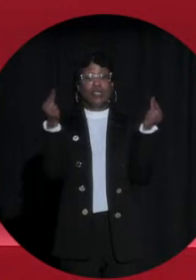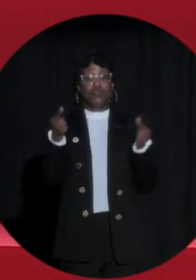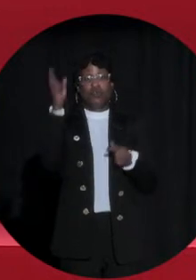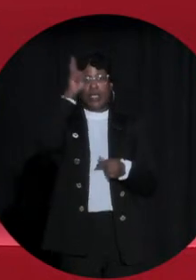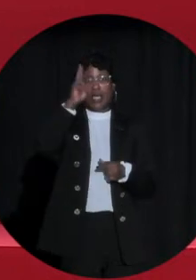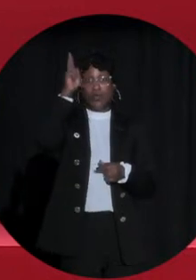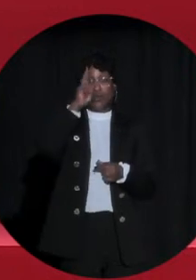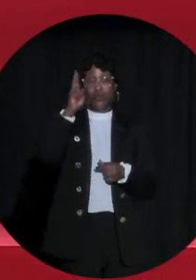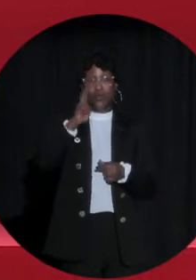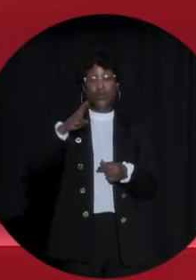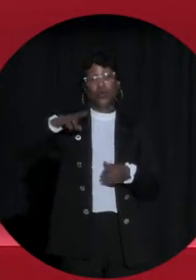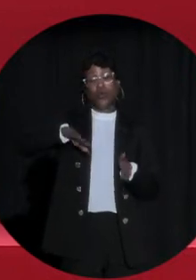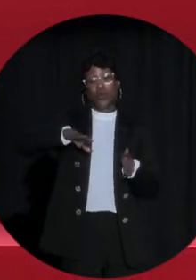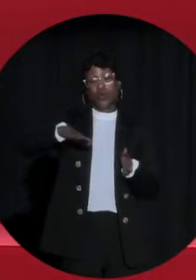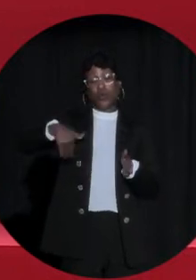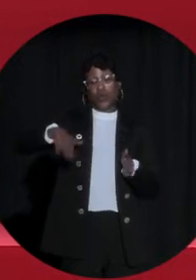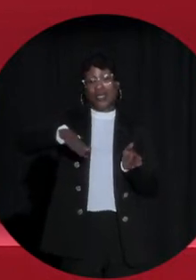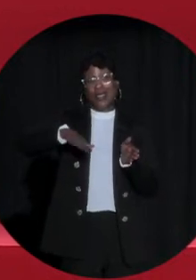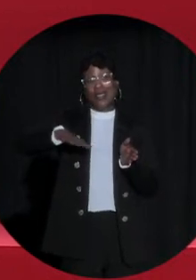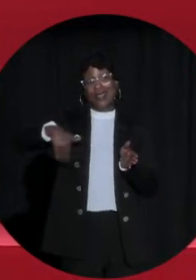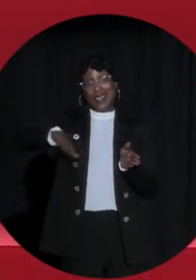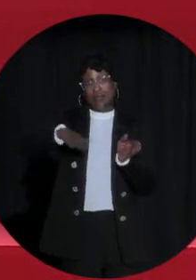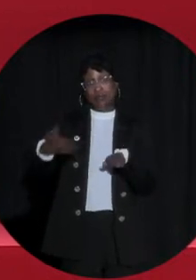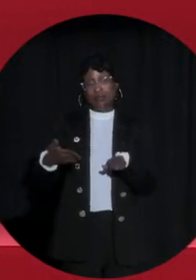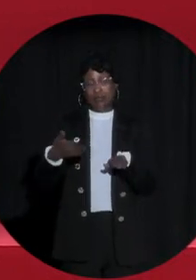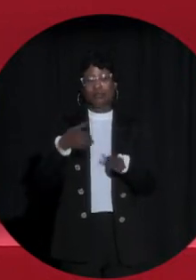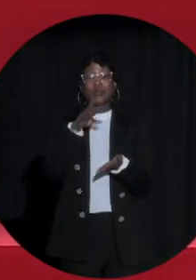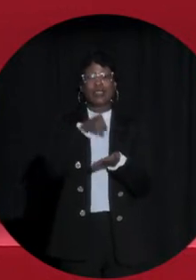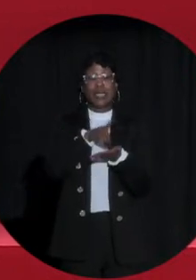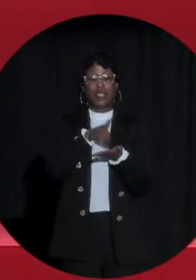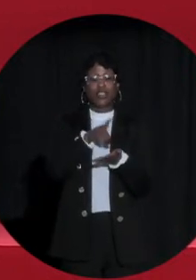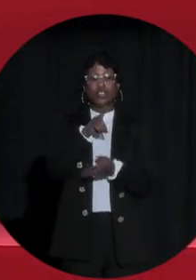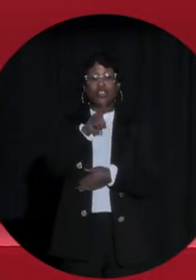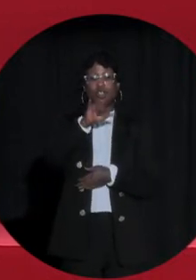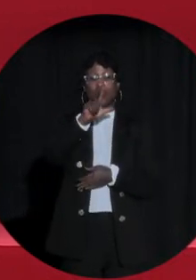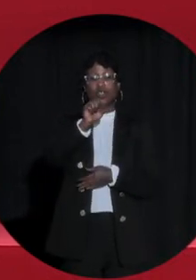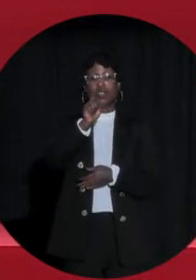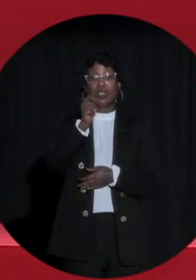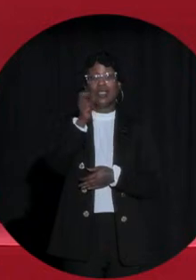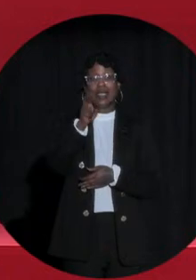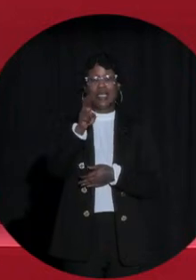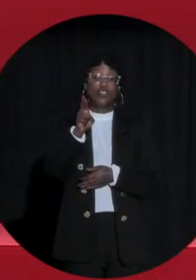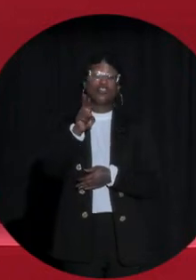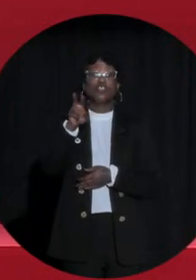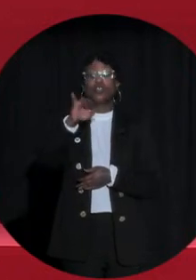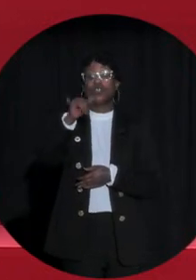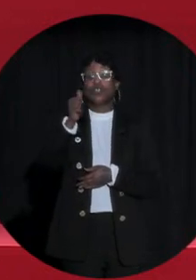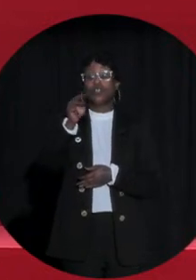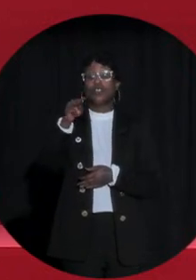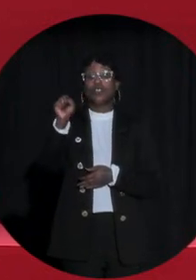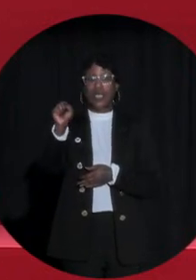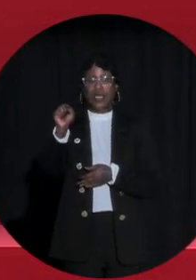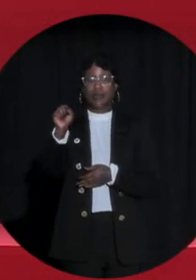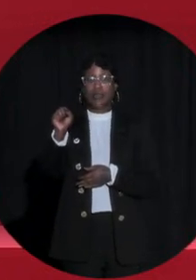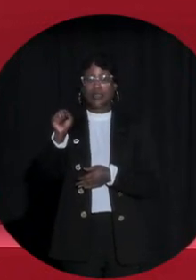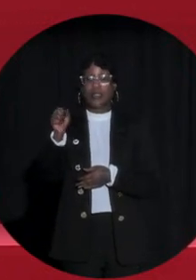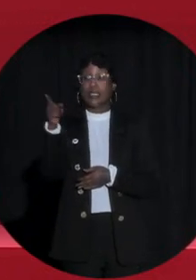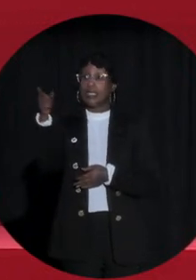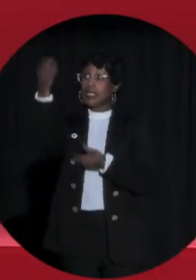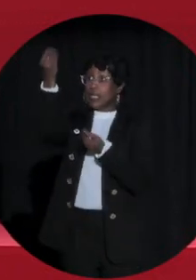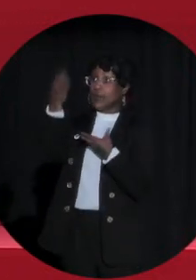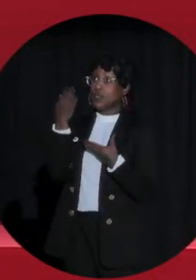late Reverend Dr. Lester James, said, "Angie, if you remember who sent you, you'll do just